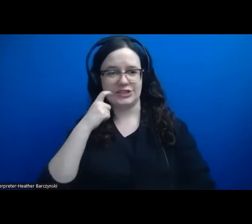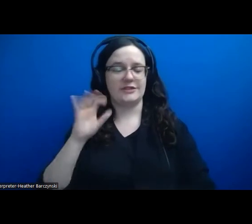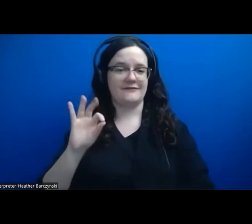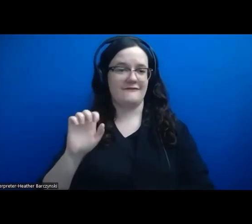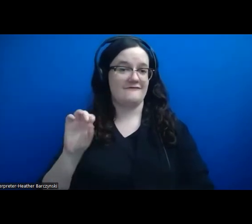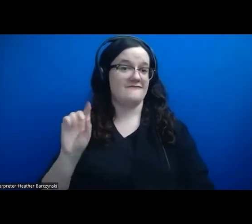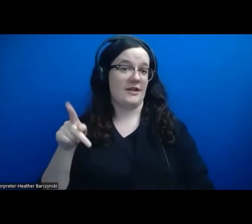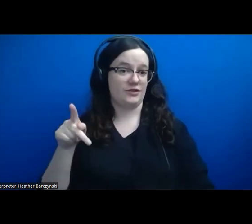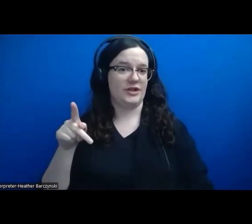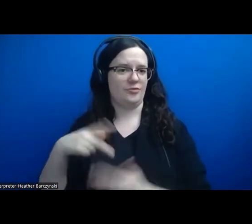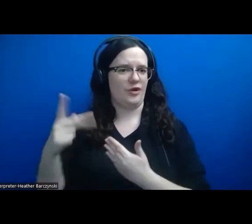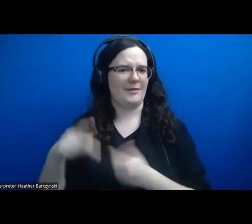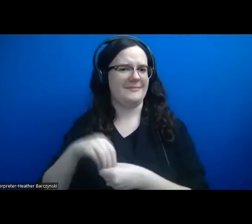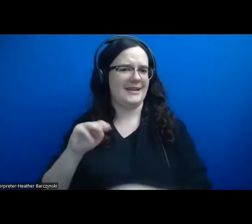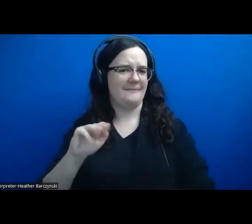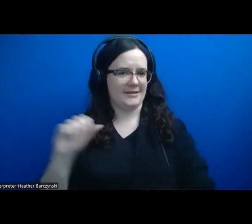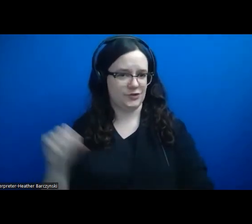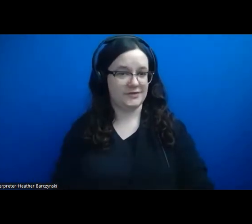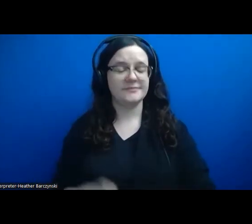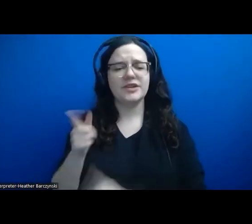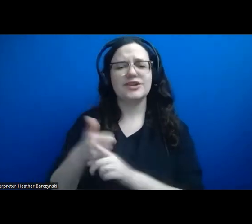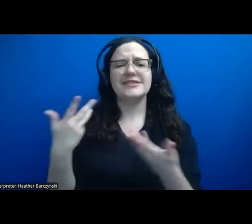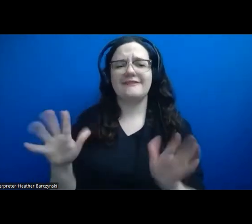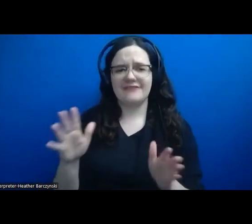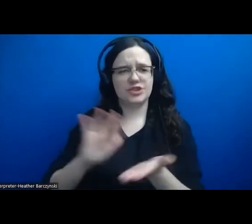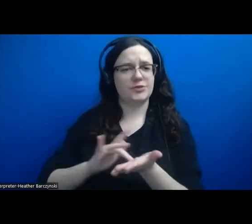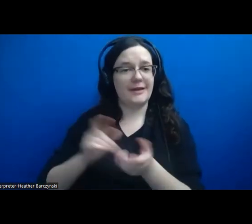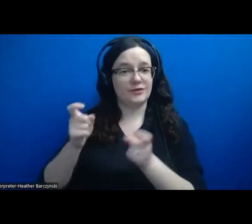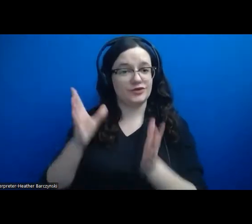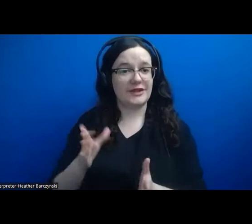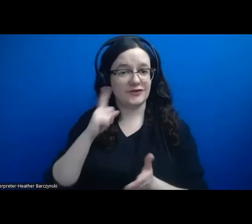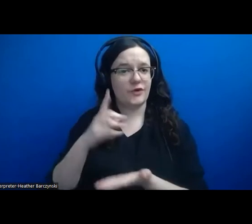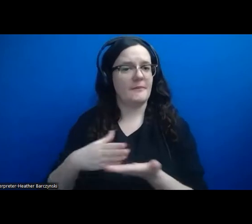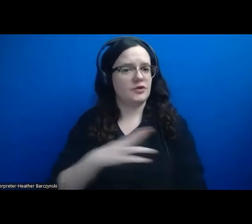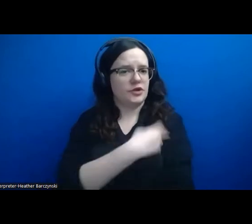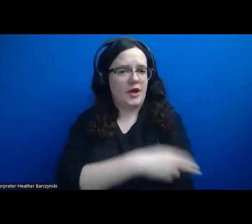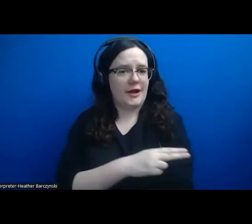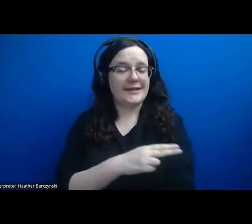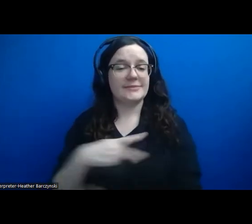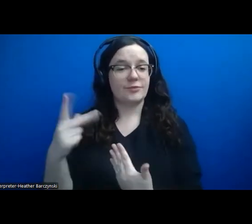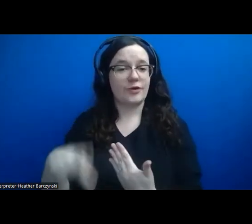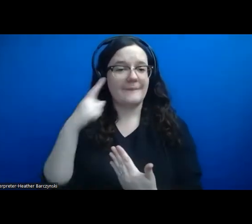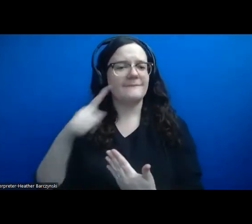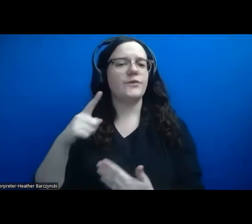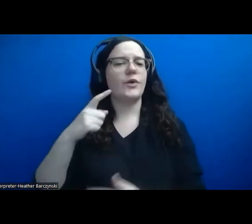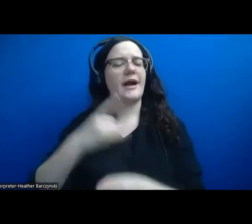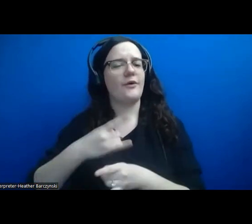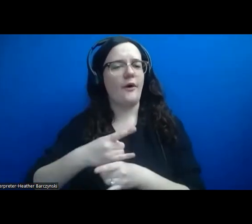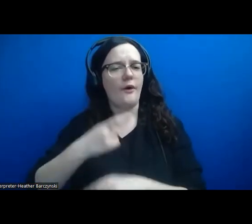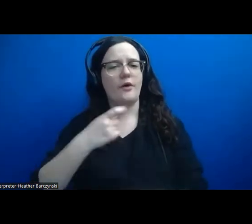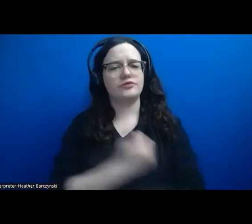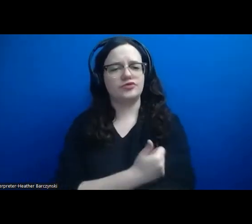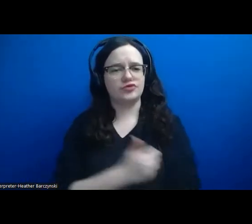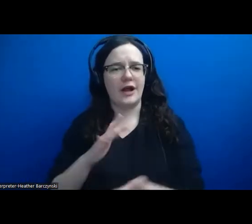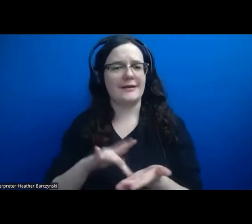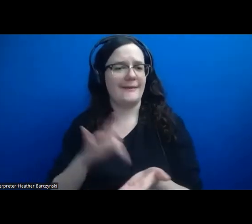Dr. Hennessy served as the medical director of the Partial Hospital Program for the Alcohol and Drug Abuse Treatment Program at McLean Hospital for